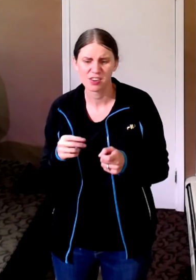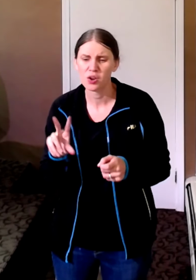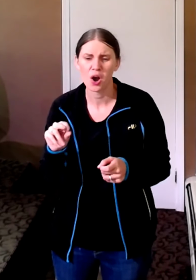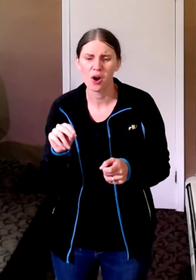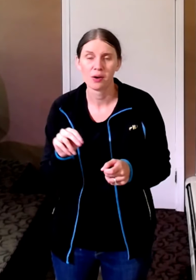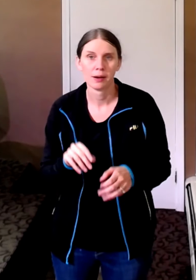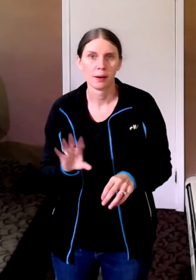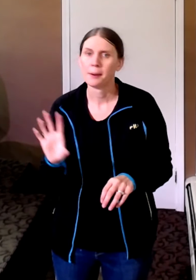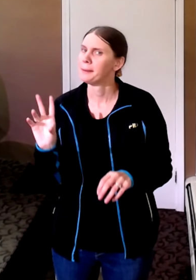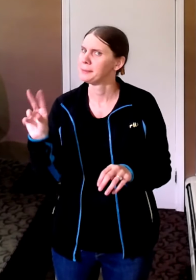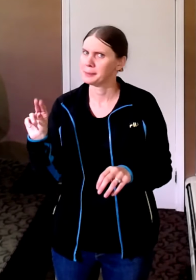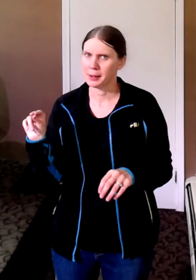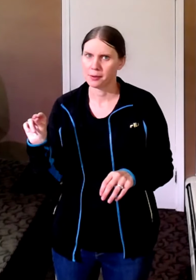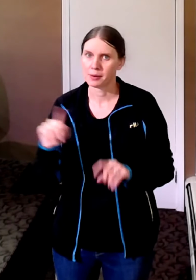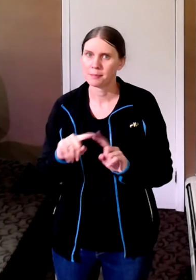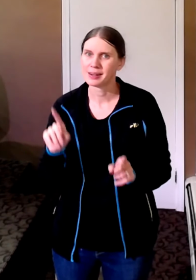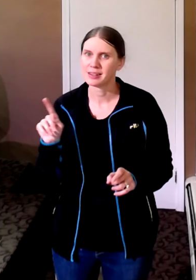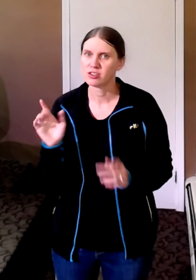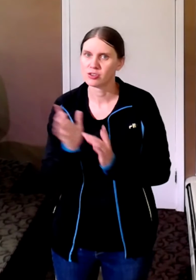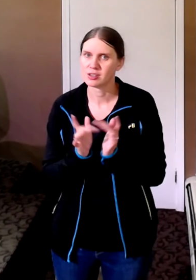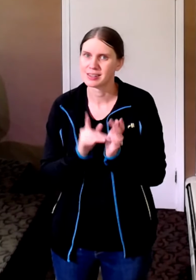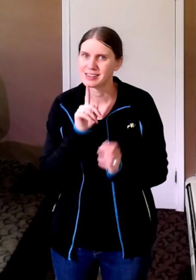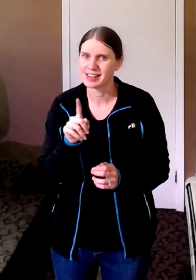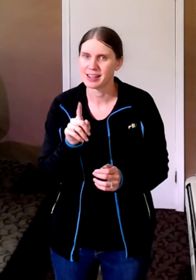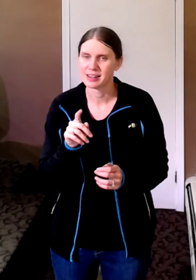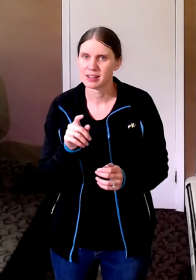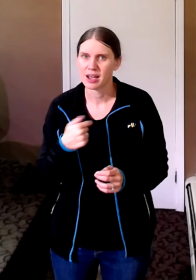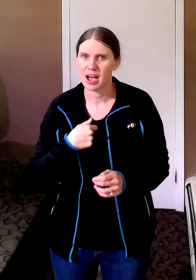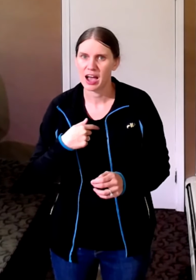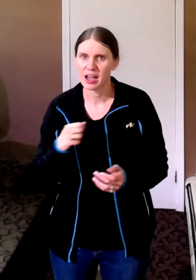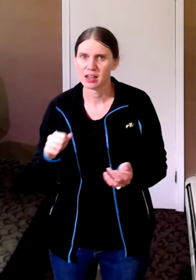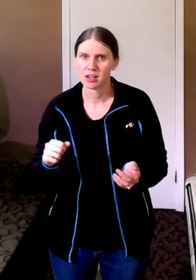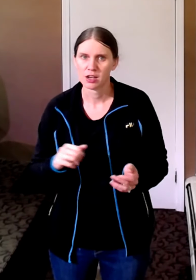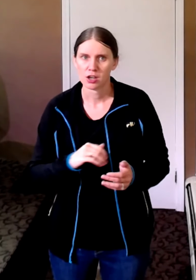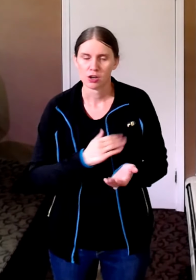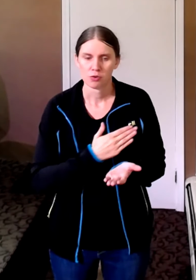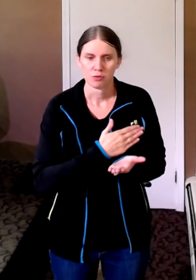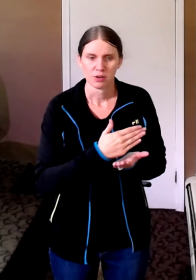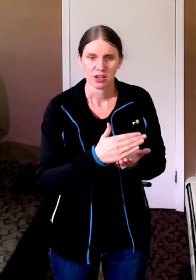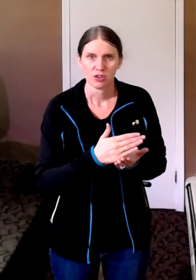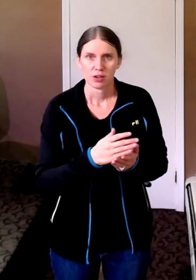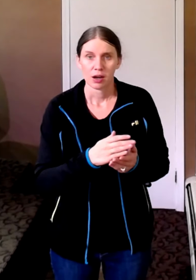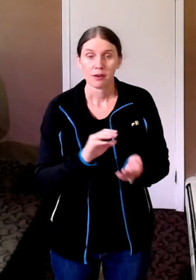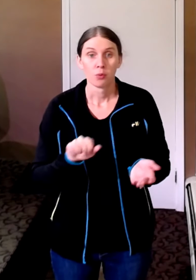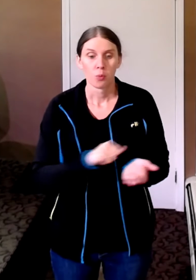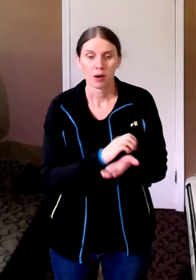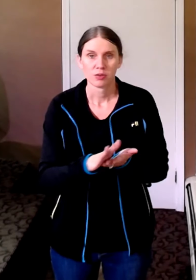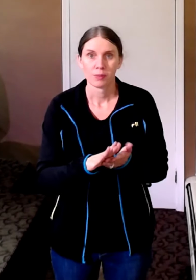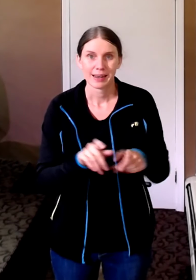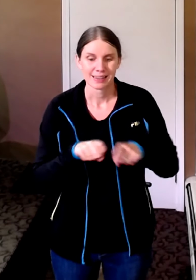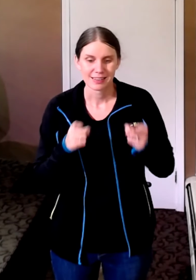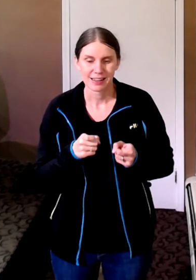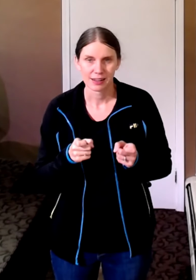simply said, I'll pay for it. And I'll give you my spirit to change from who you used to be.